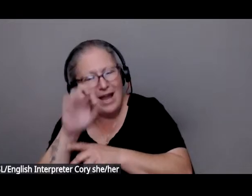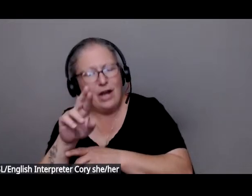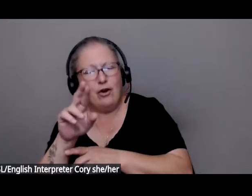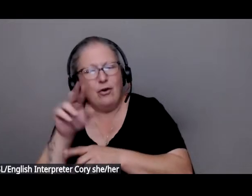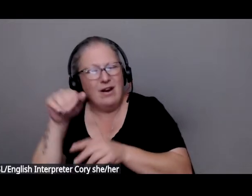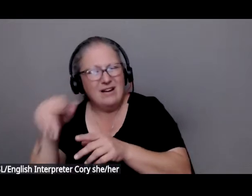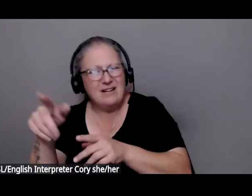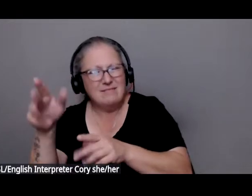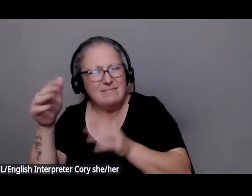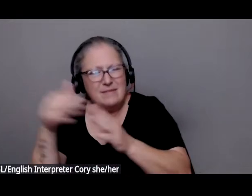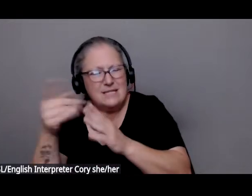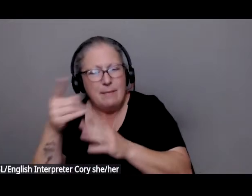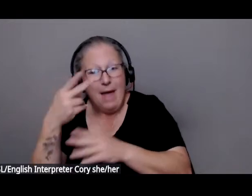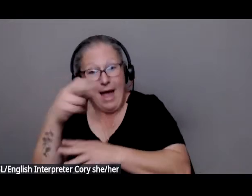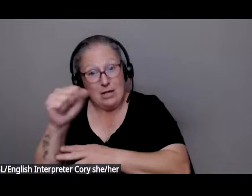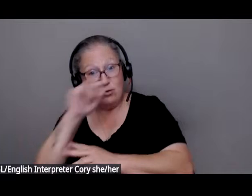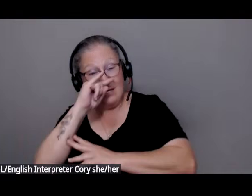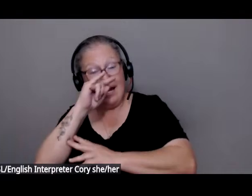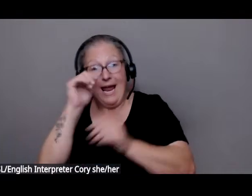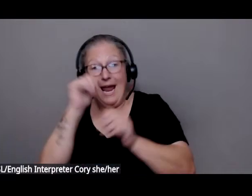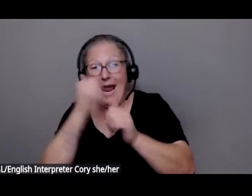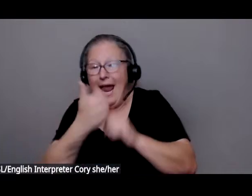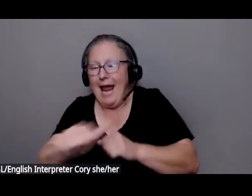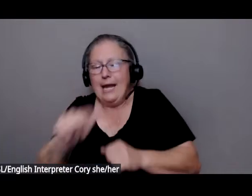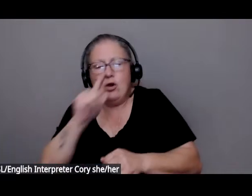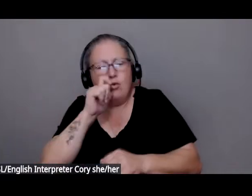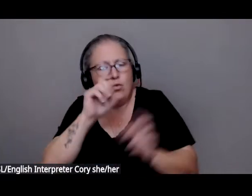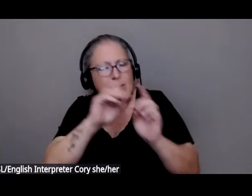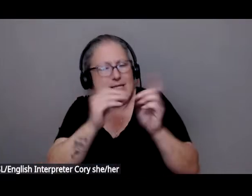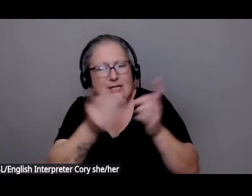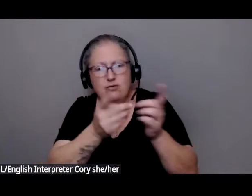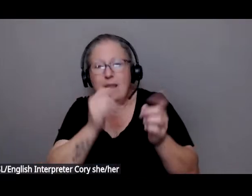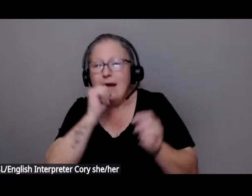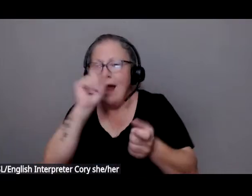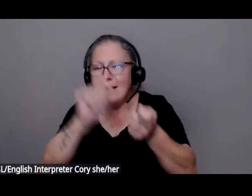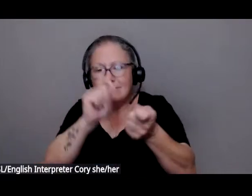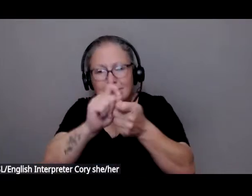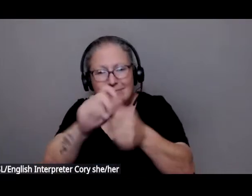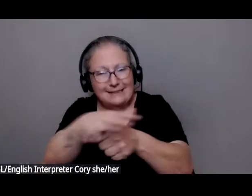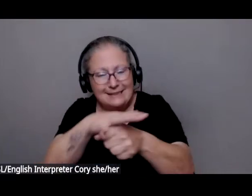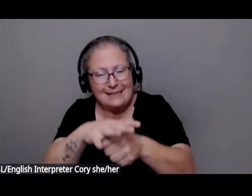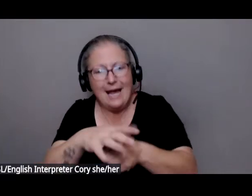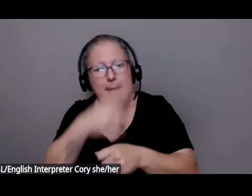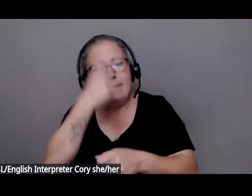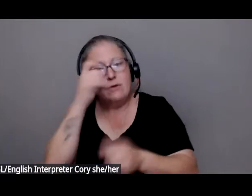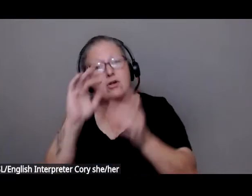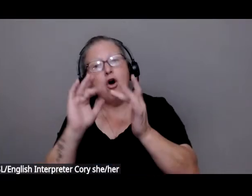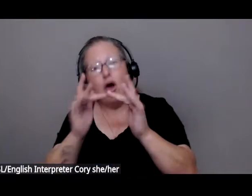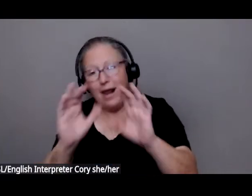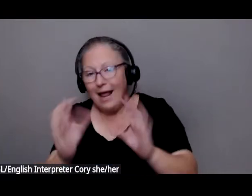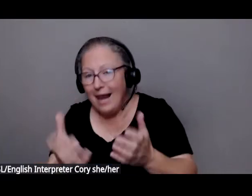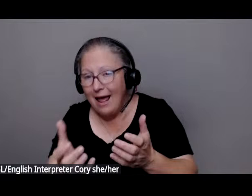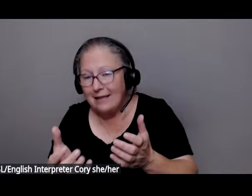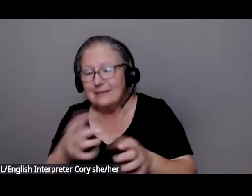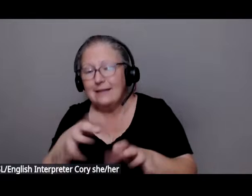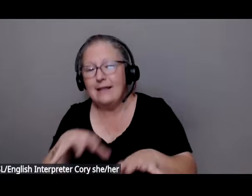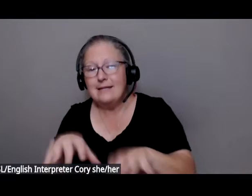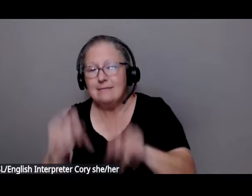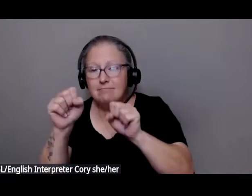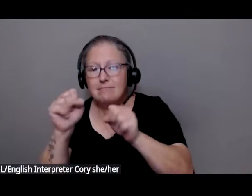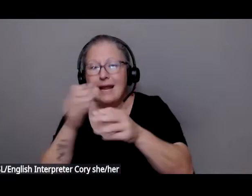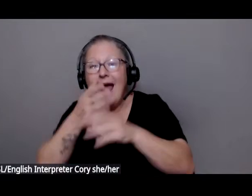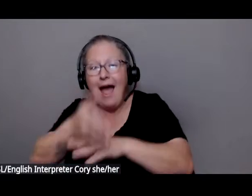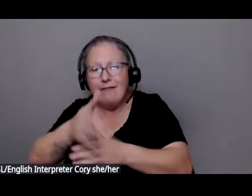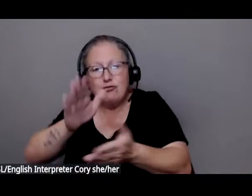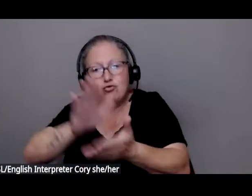kids, anyone from the district, it wasn't site specific because it was an online class that they took like after